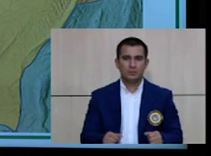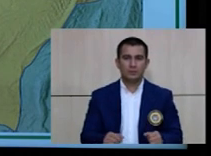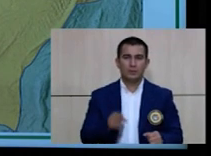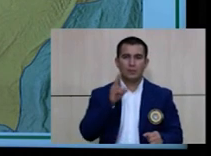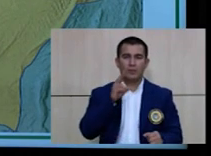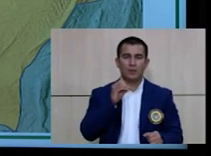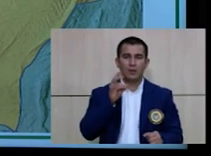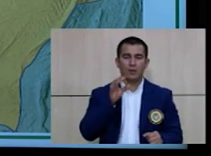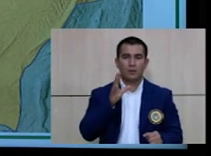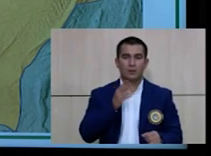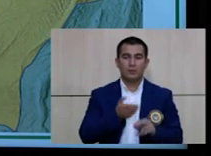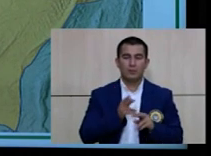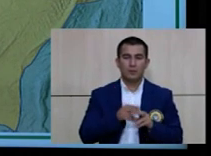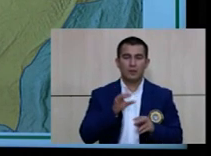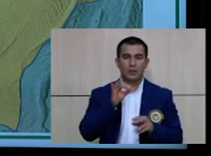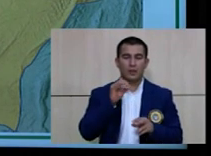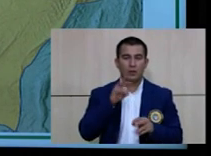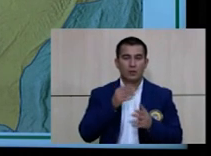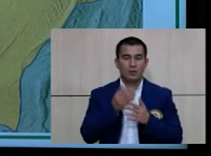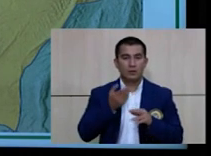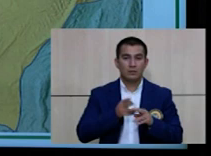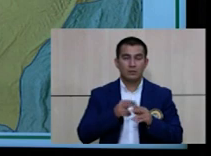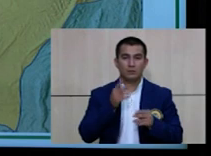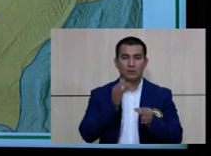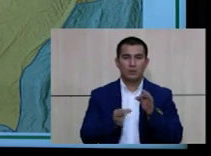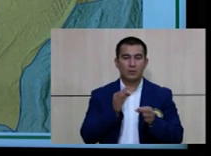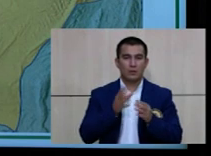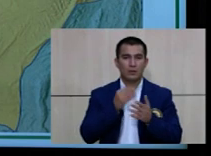Denovda iyulning o'rtacha harorati plus